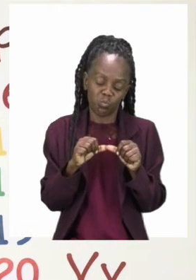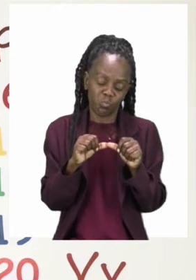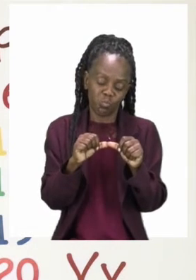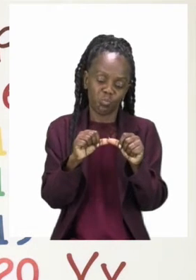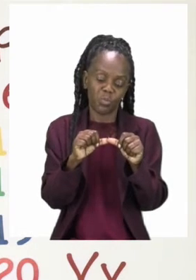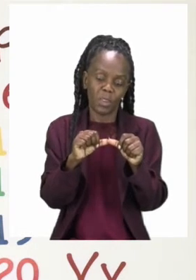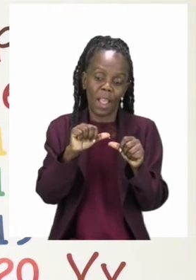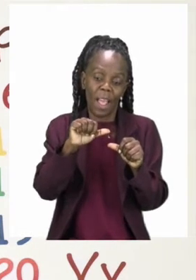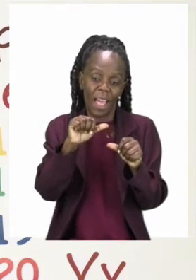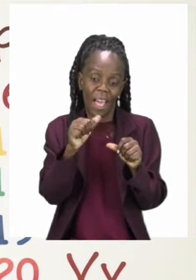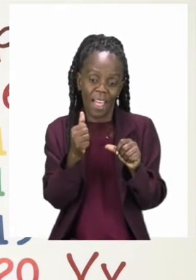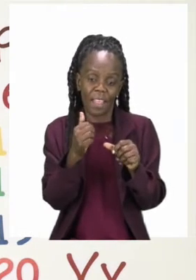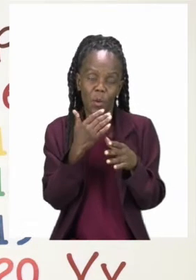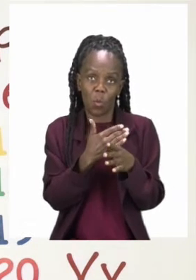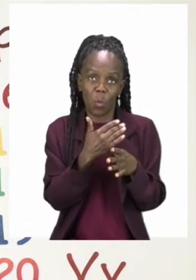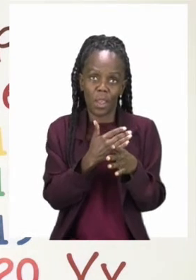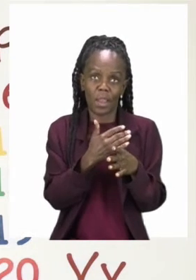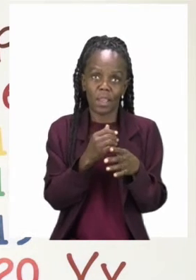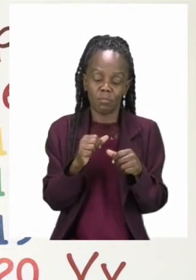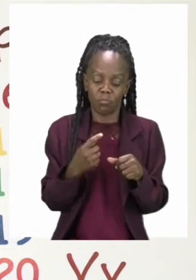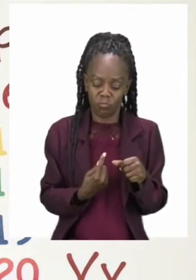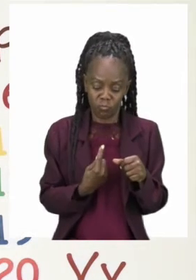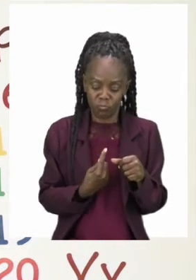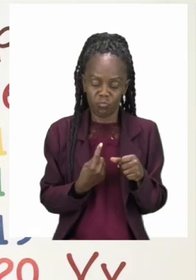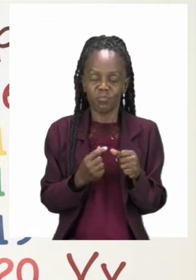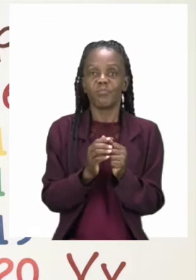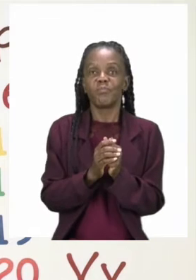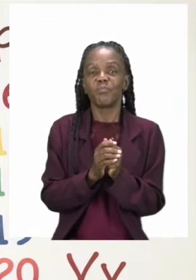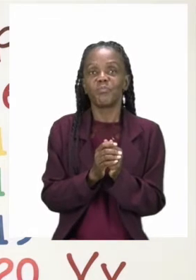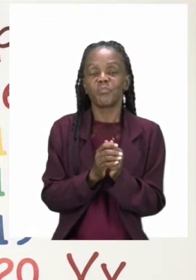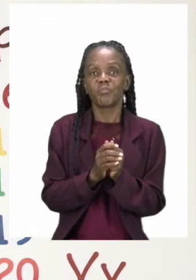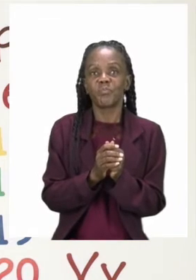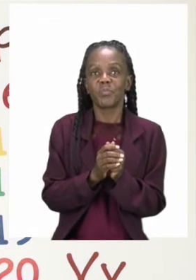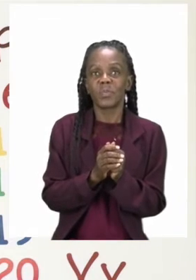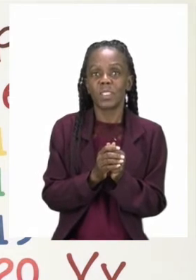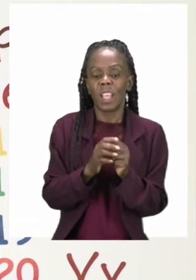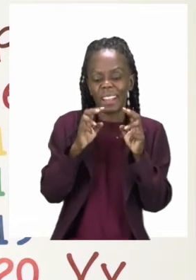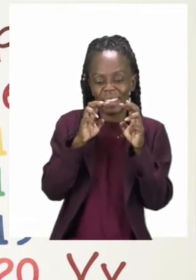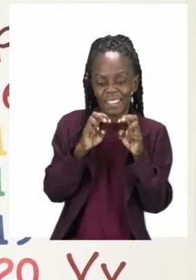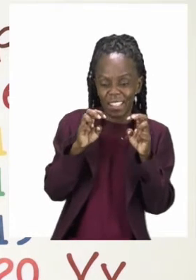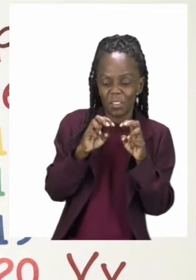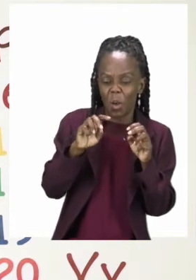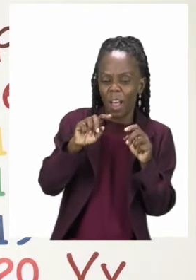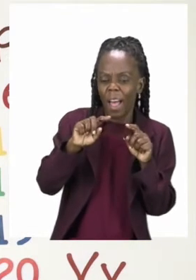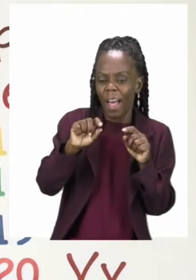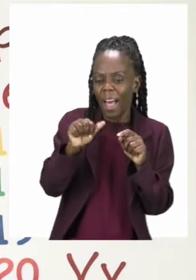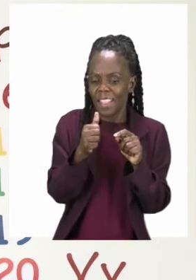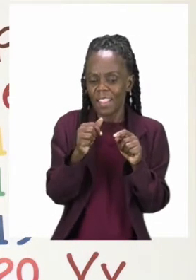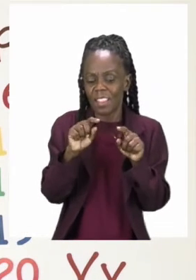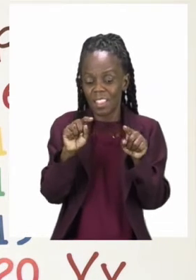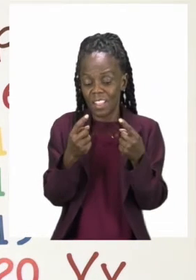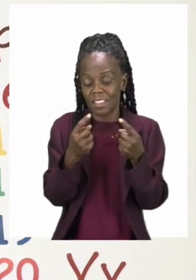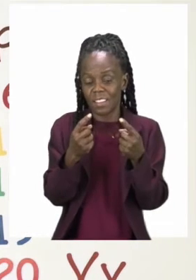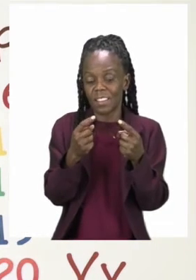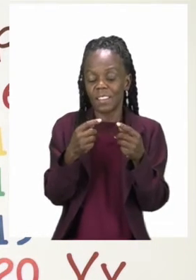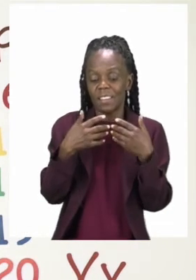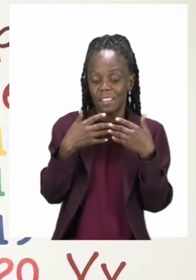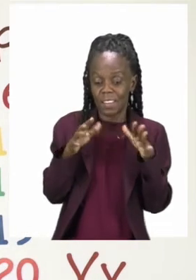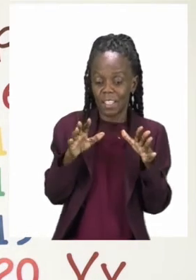So I think we need to sing We're Happy, right? And we're going to use our body parts,